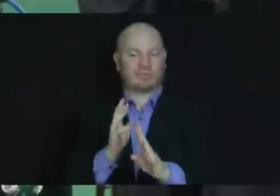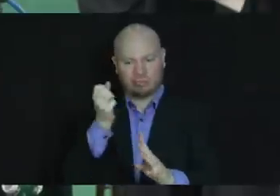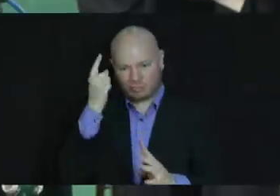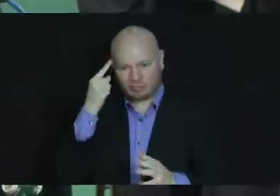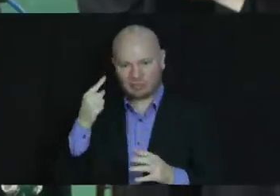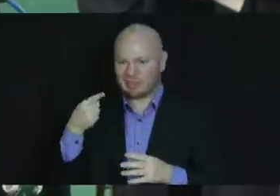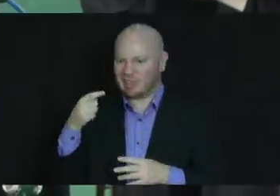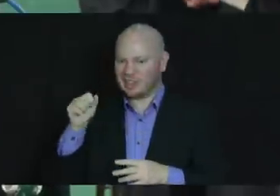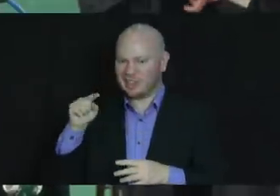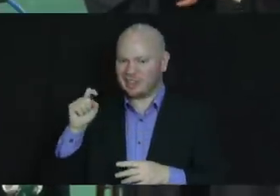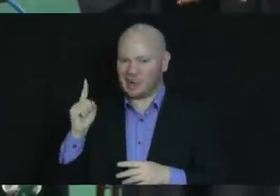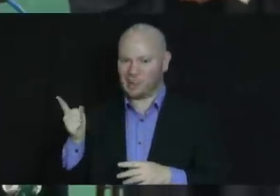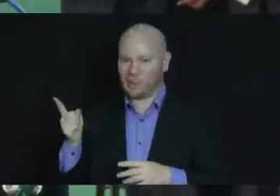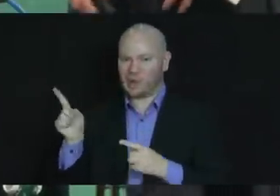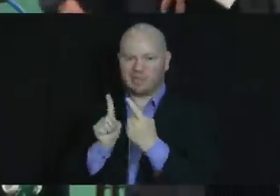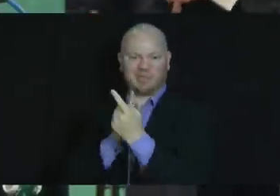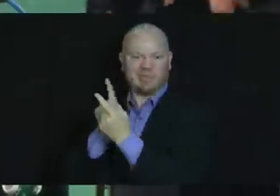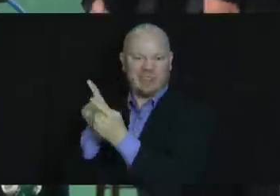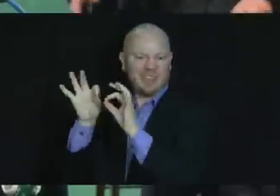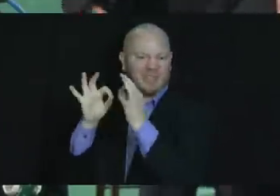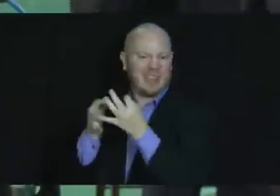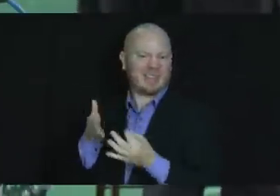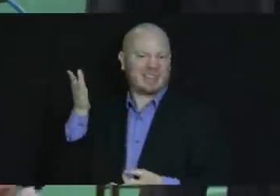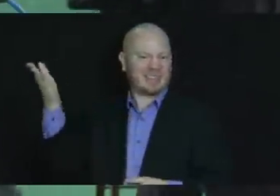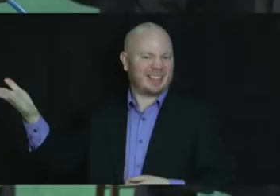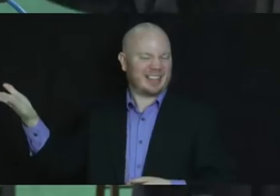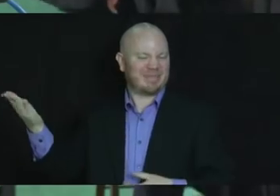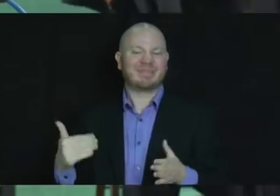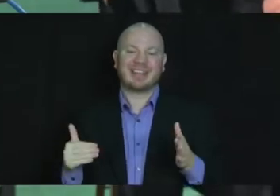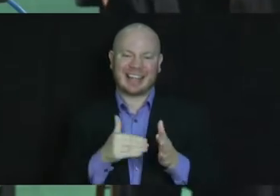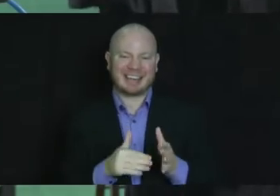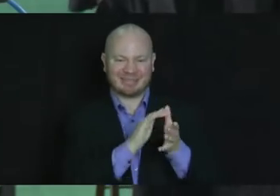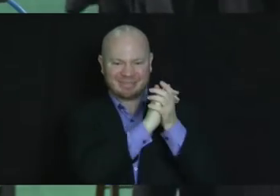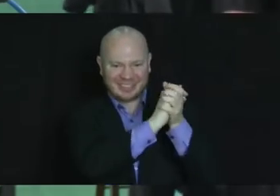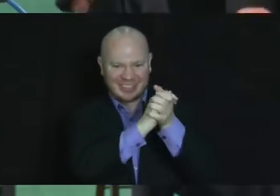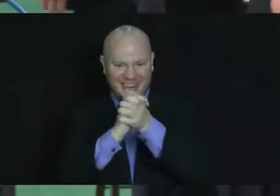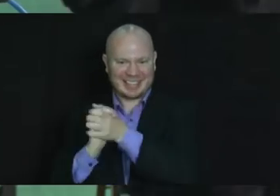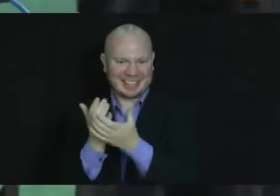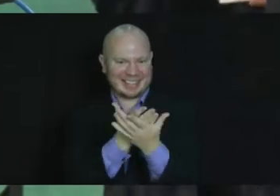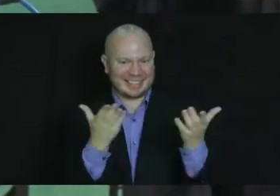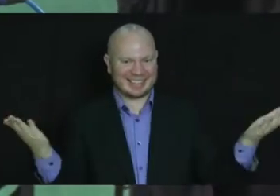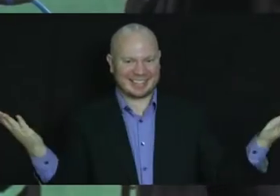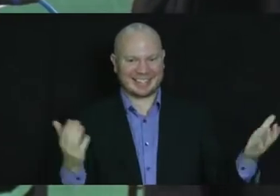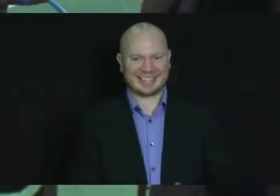1. Thank you, and again, congratulations.